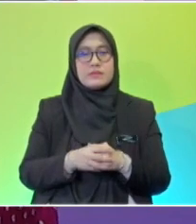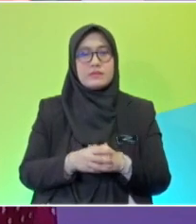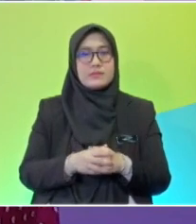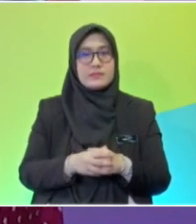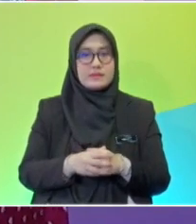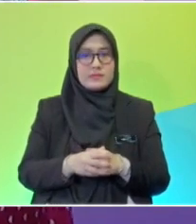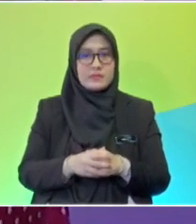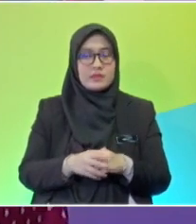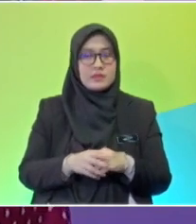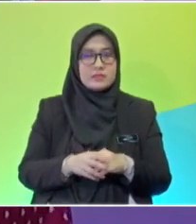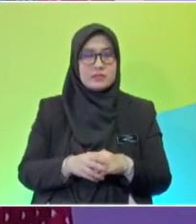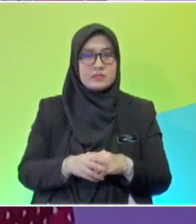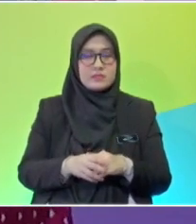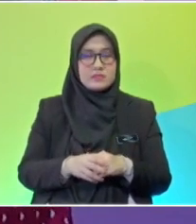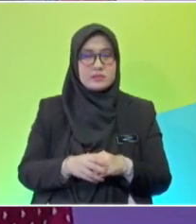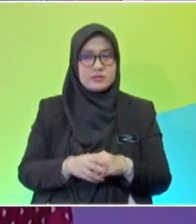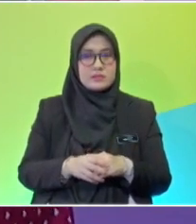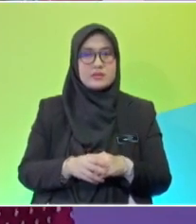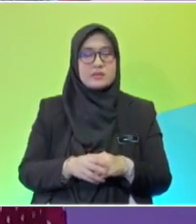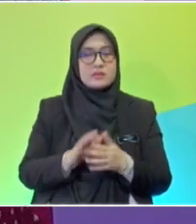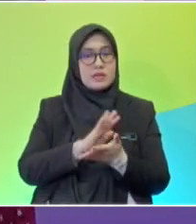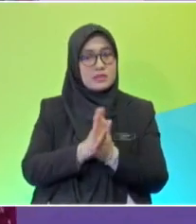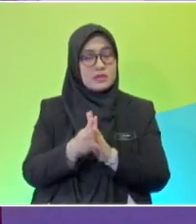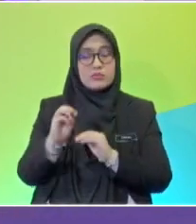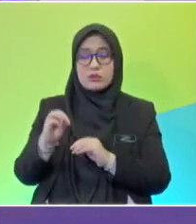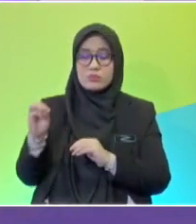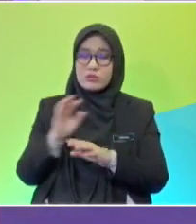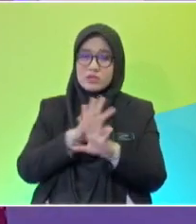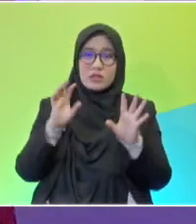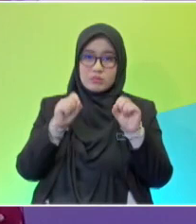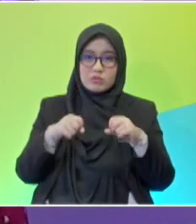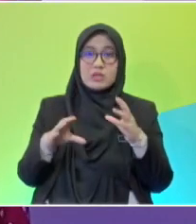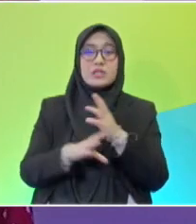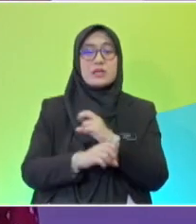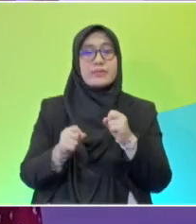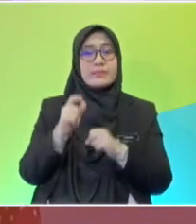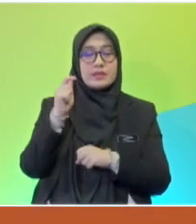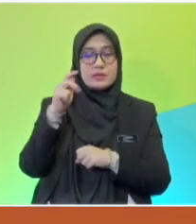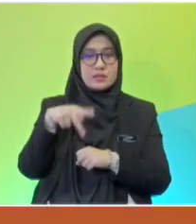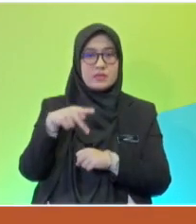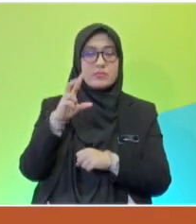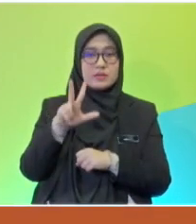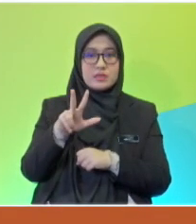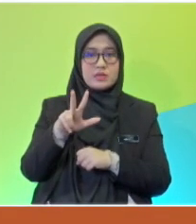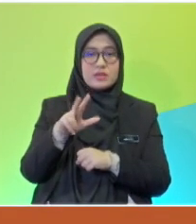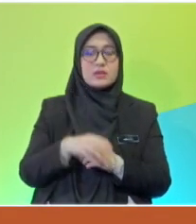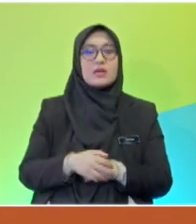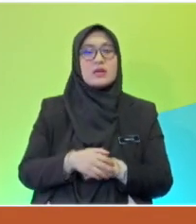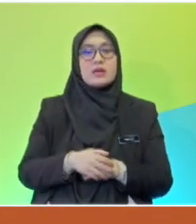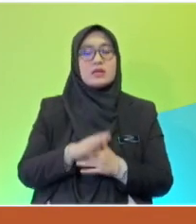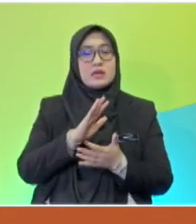probably they are not at TP3. Right. Because if they are at TP3, they can understand the main